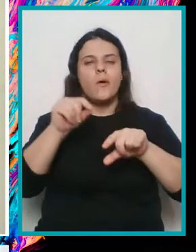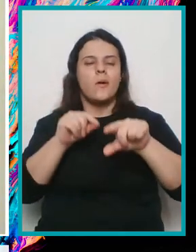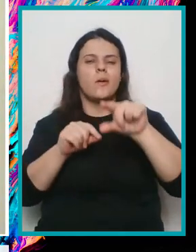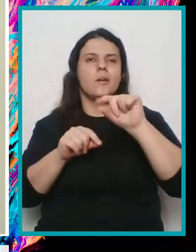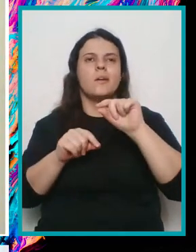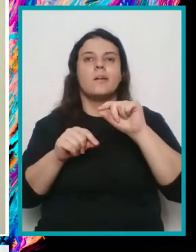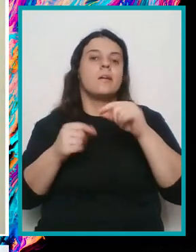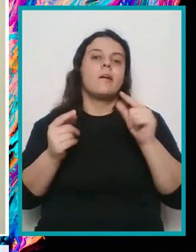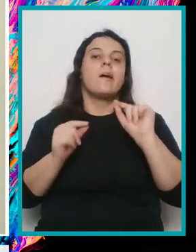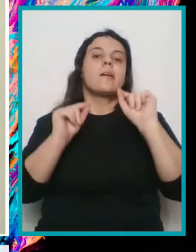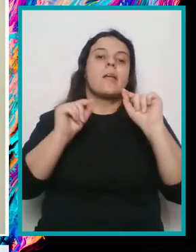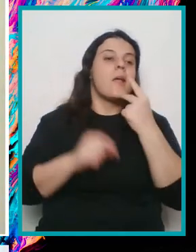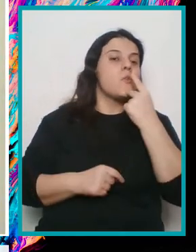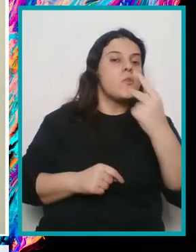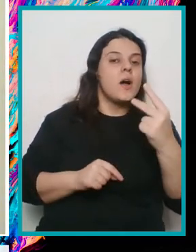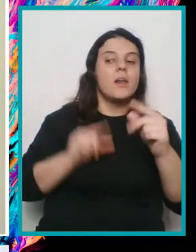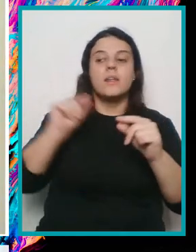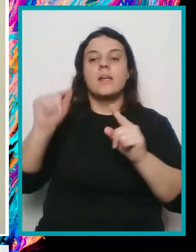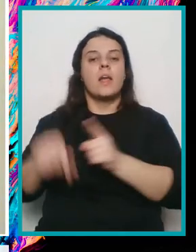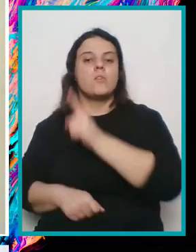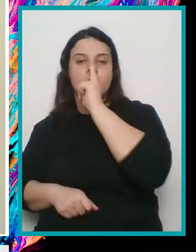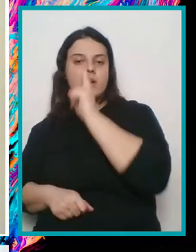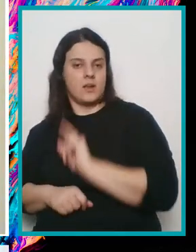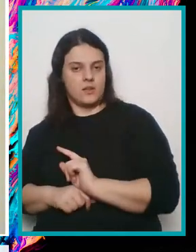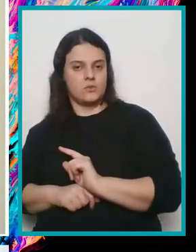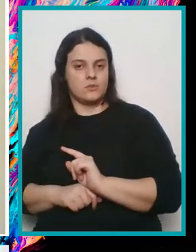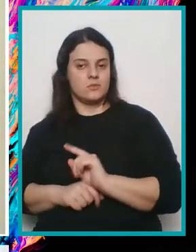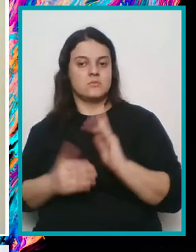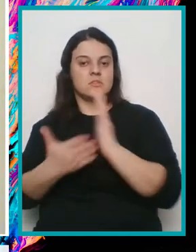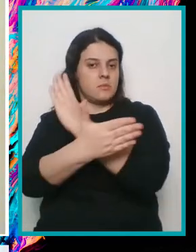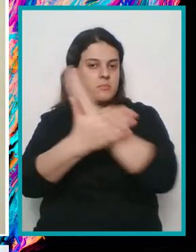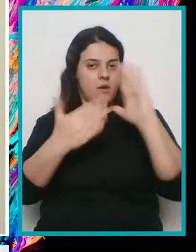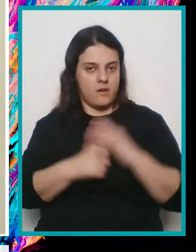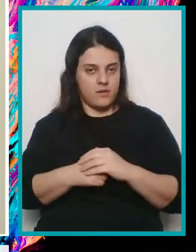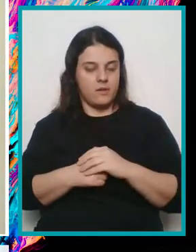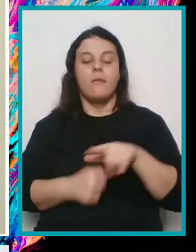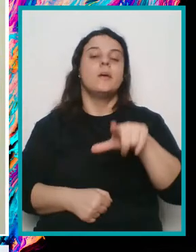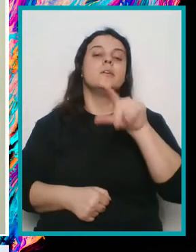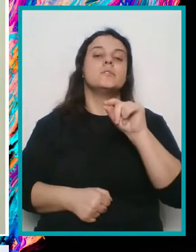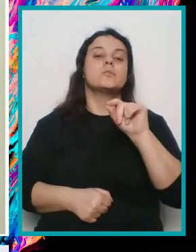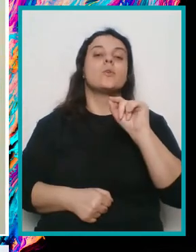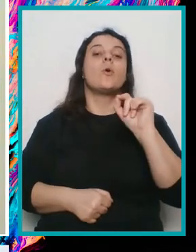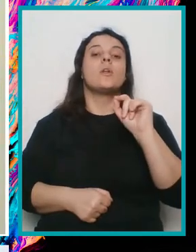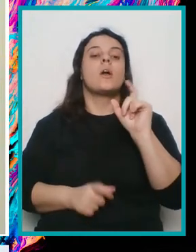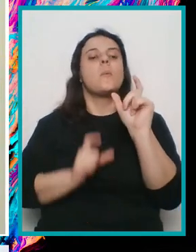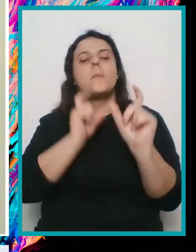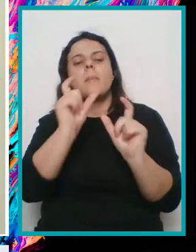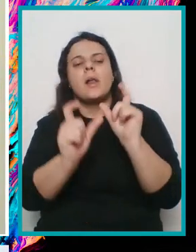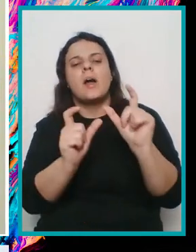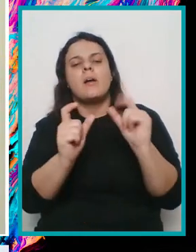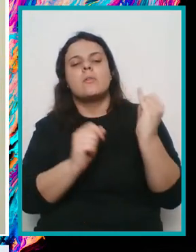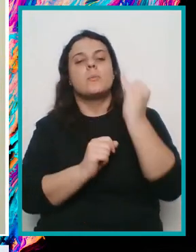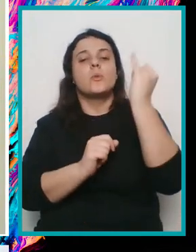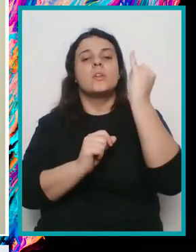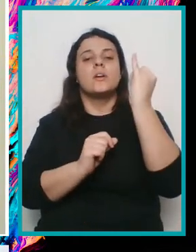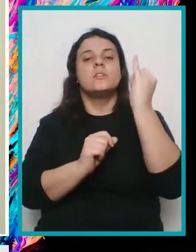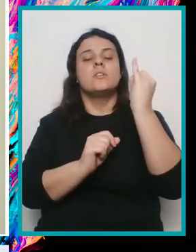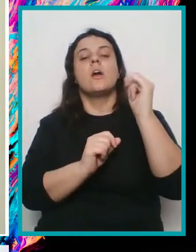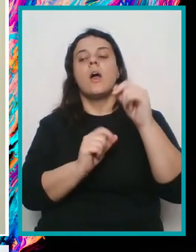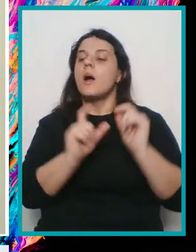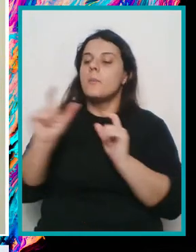But if we follow that kind of system, then there is no justice at all. Then there is no climate